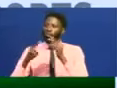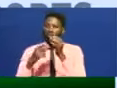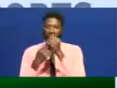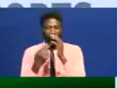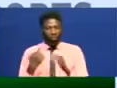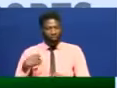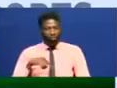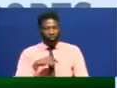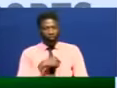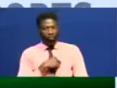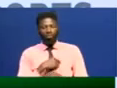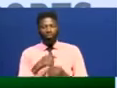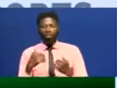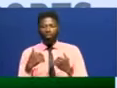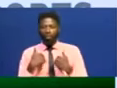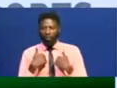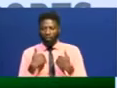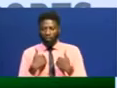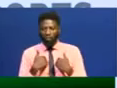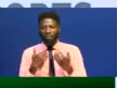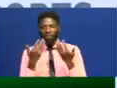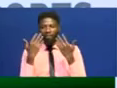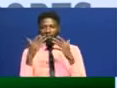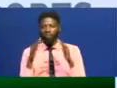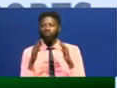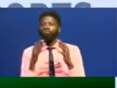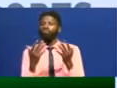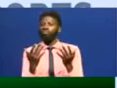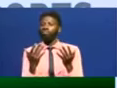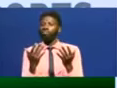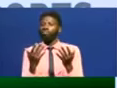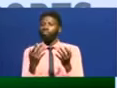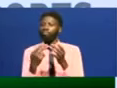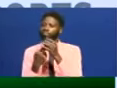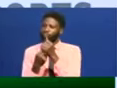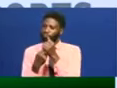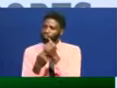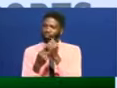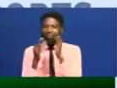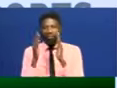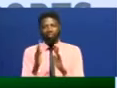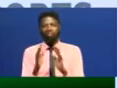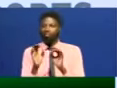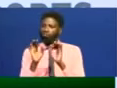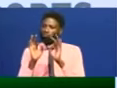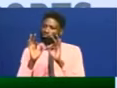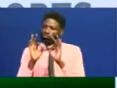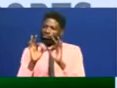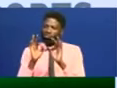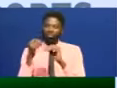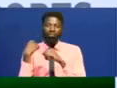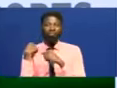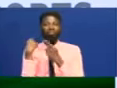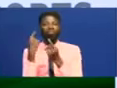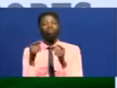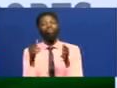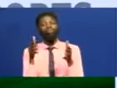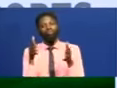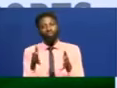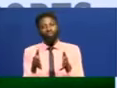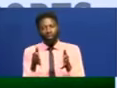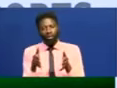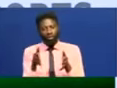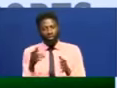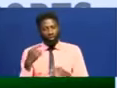put together an incredible heritage of partnerships in the international space. Today, we were